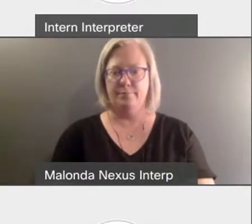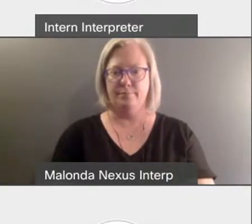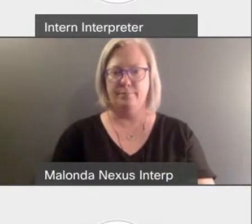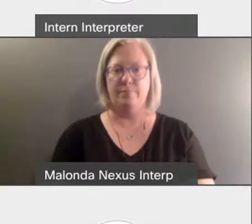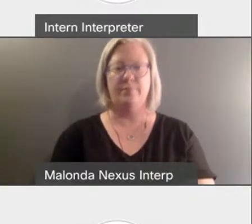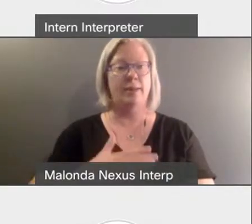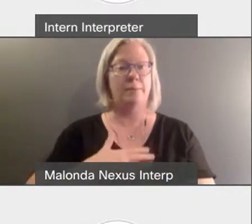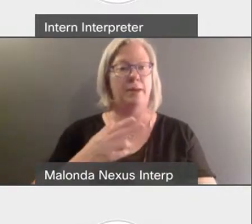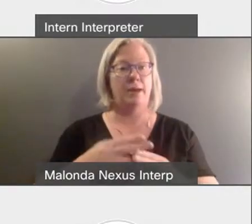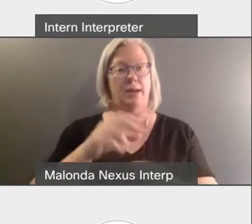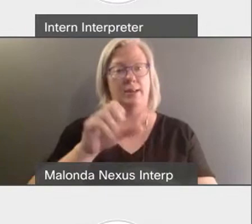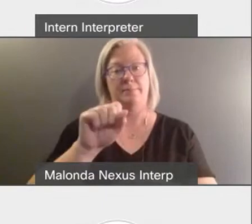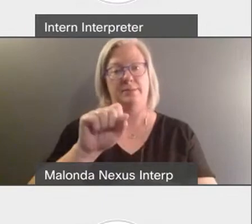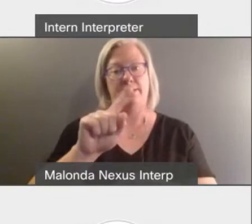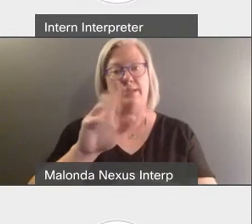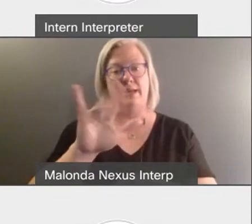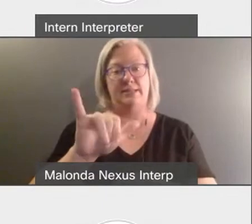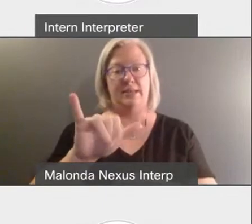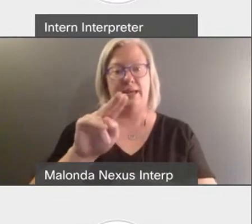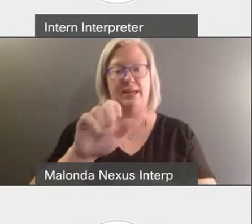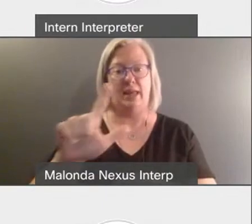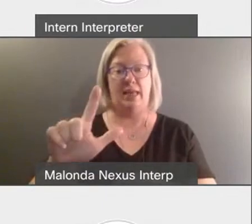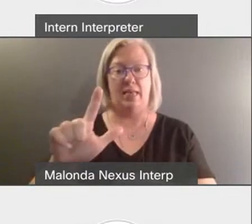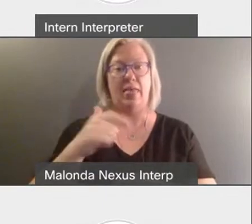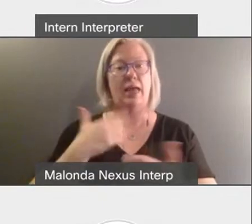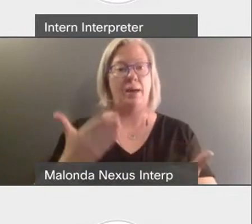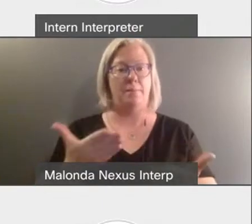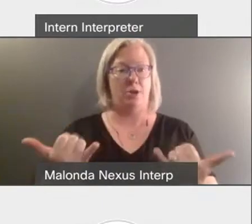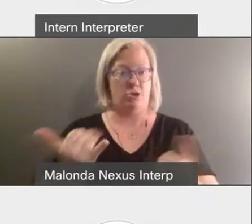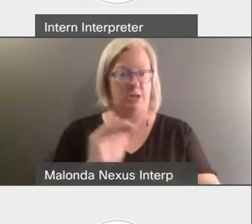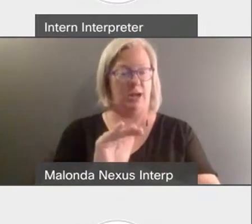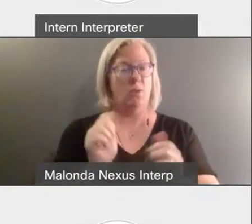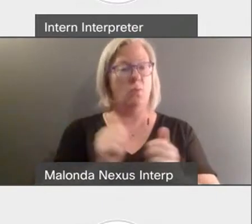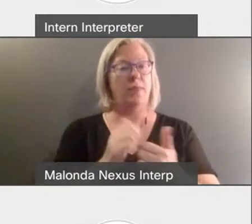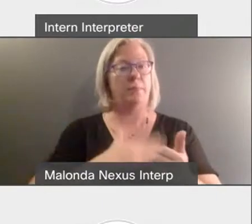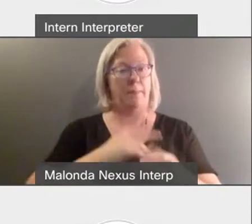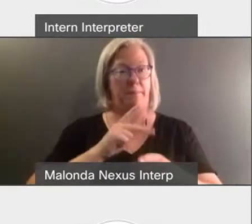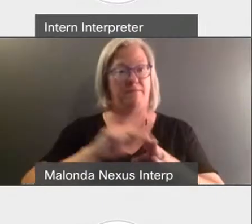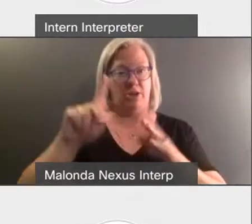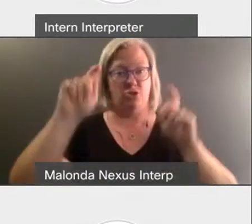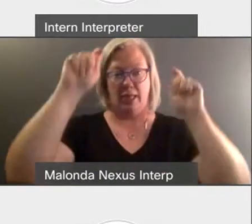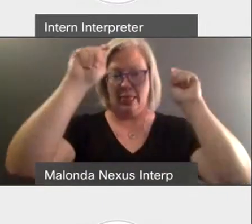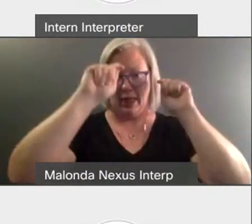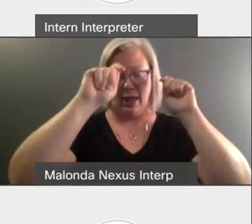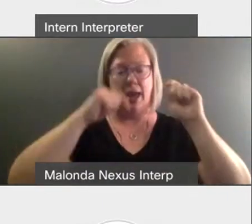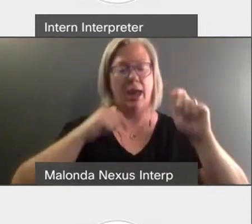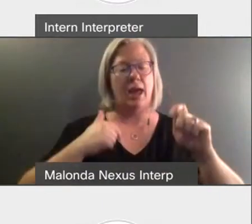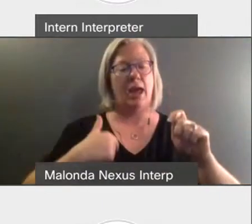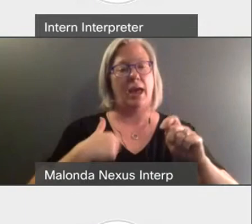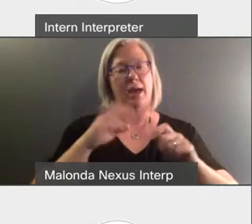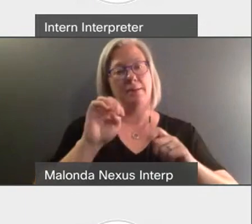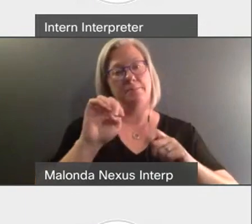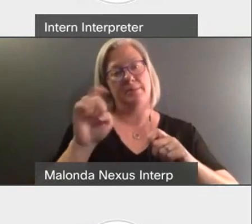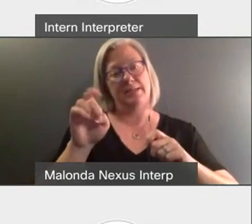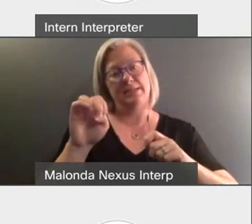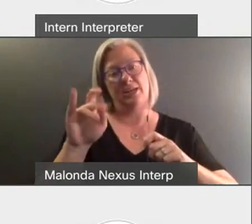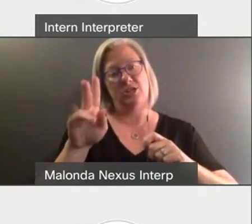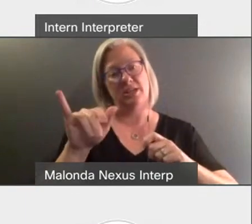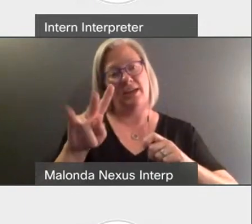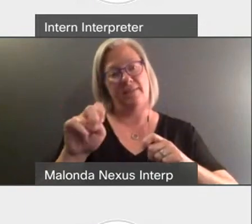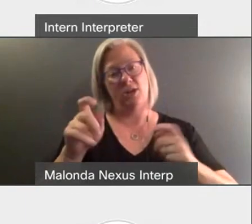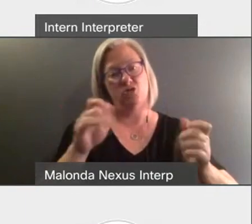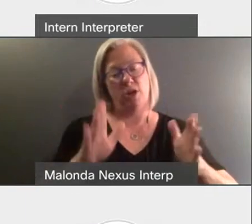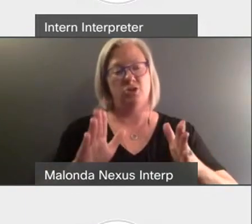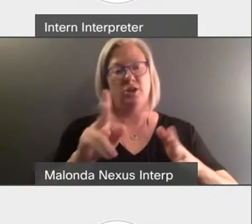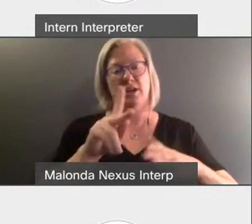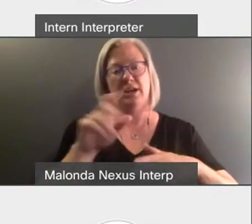My name is Stacey Noel, and I'm here this evening wearing my professional hat as the Executive Director of the Kansas African American Affairs Commission. I pretty